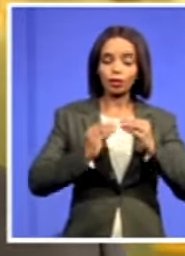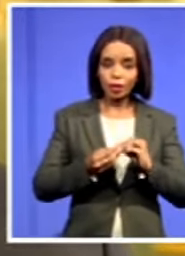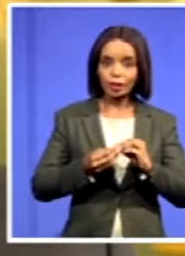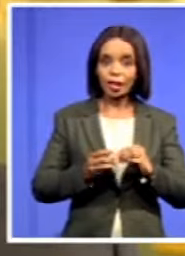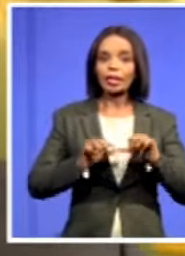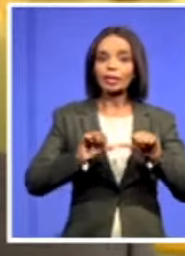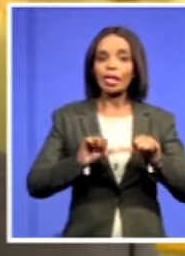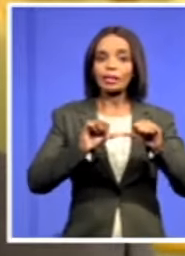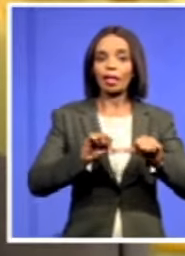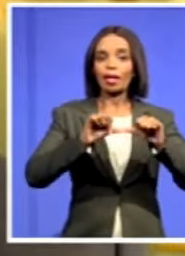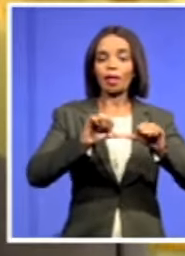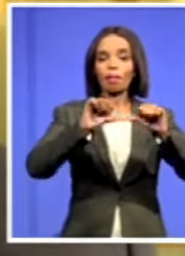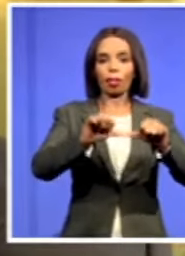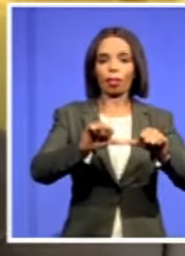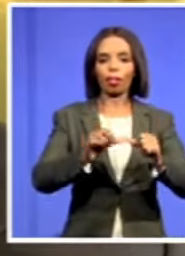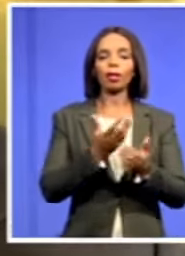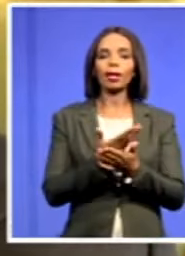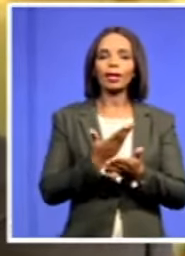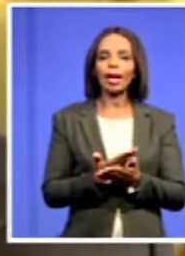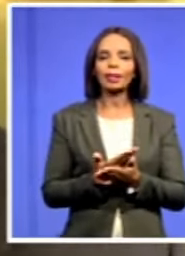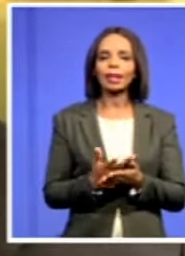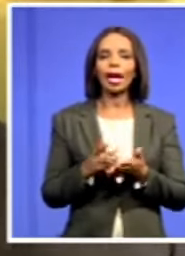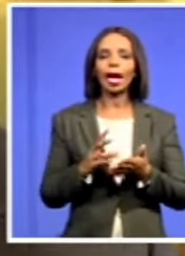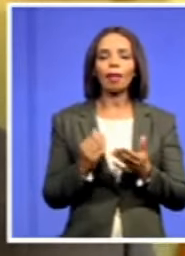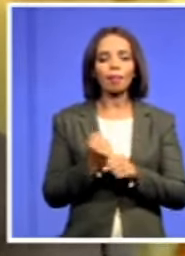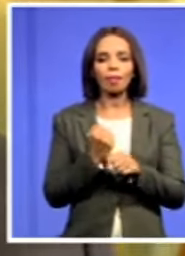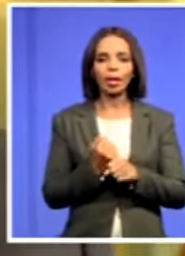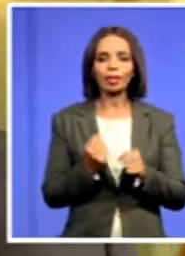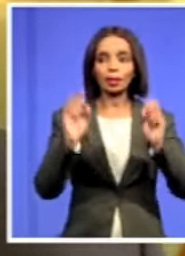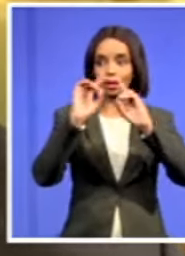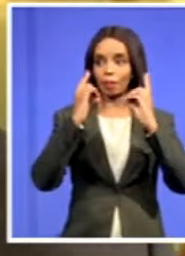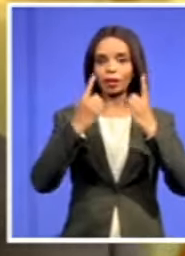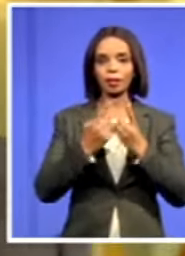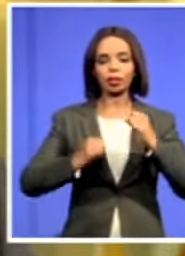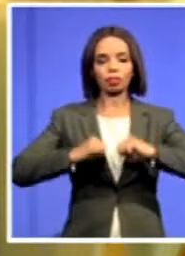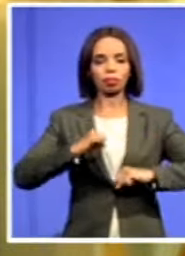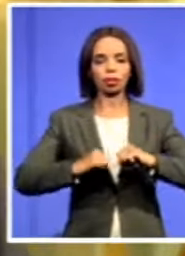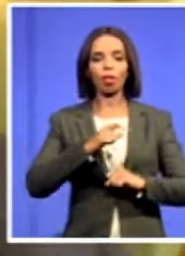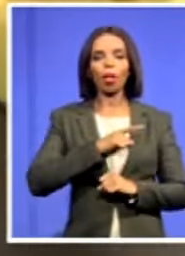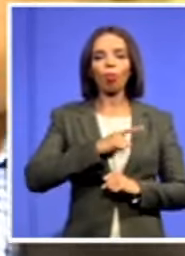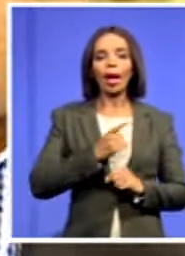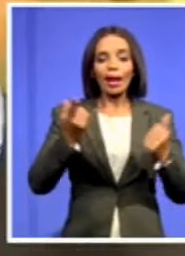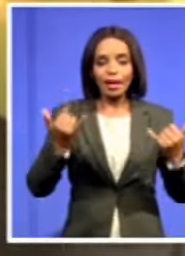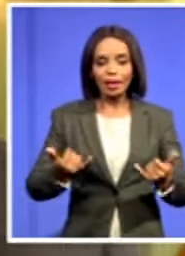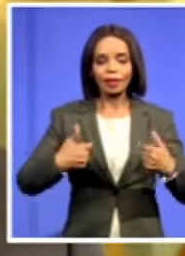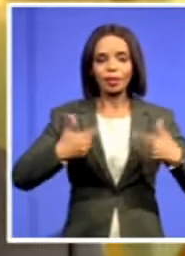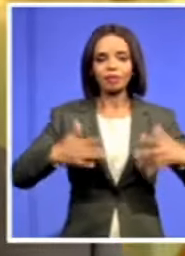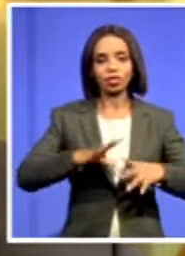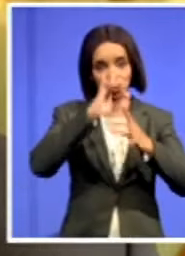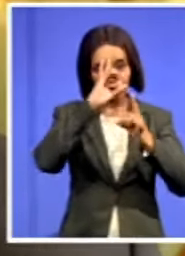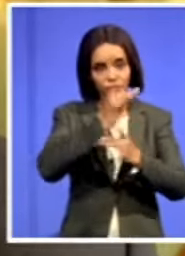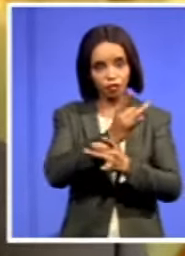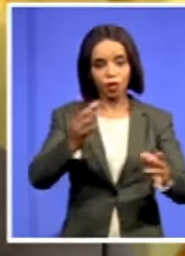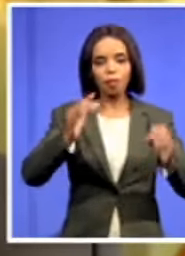that can bring even stability in the department. Because currently, as I indicated, because of these